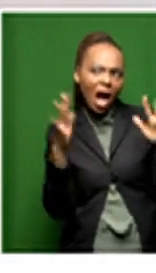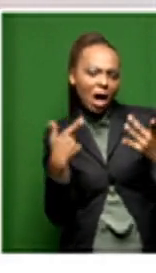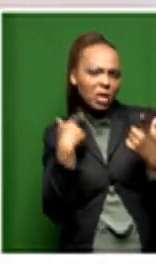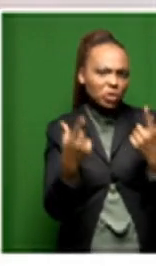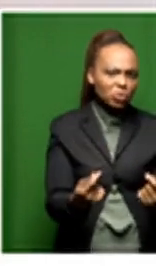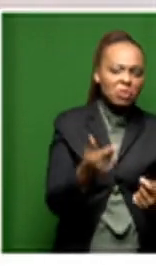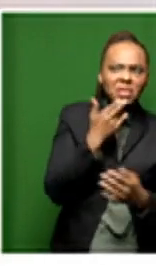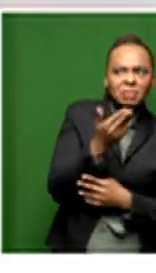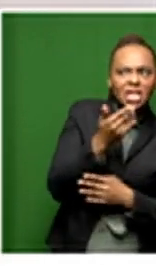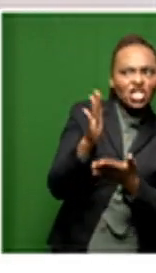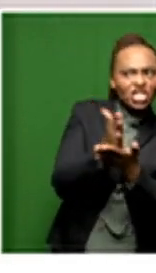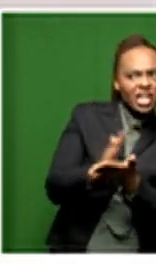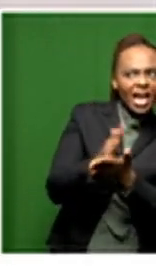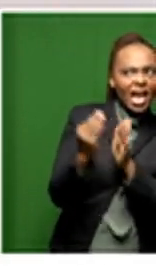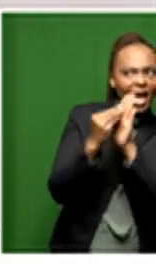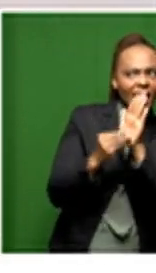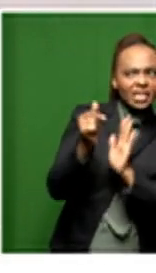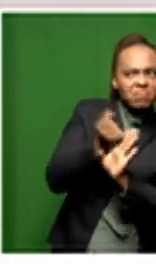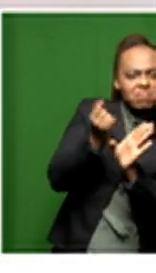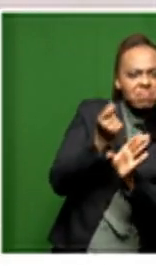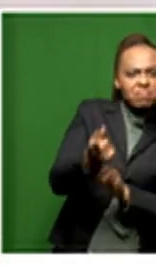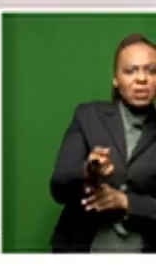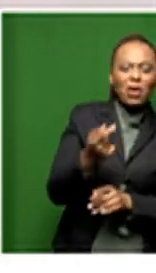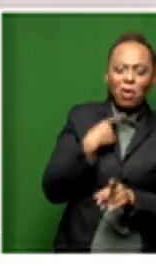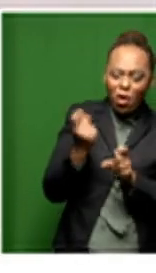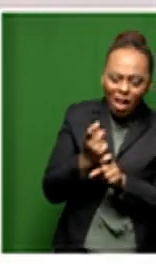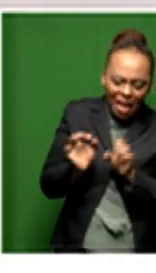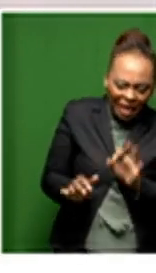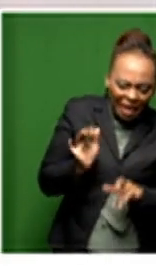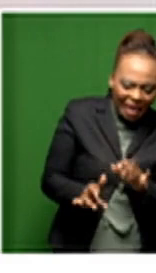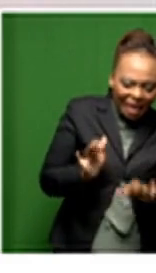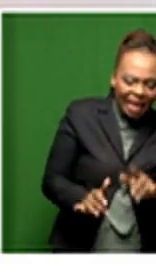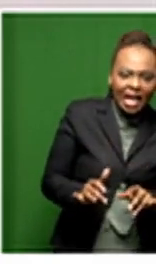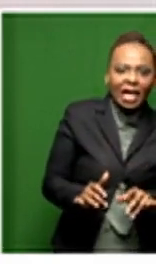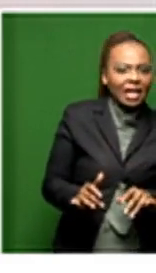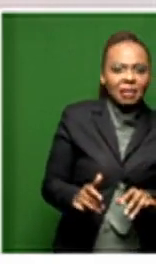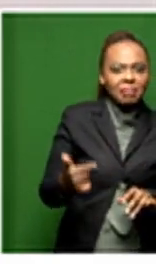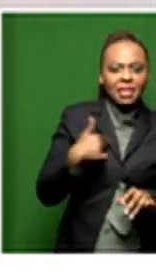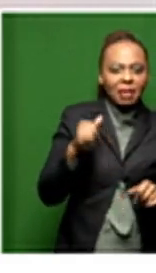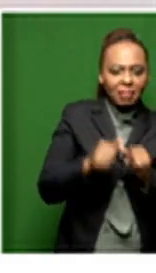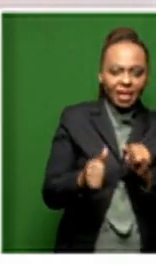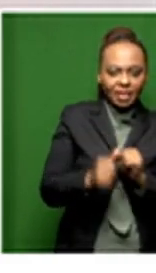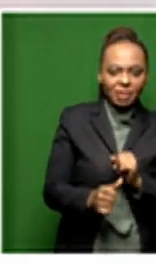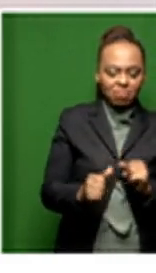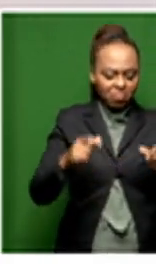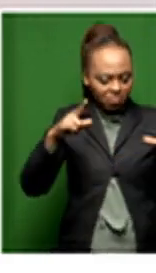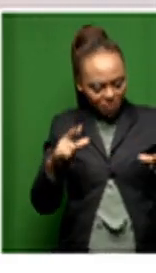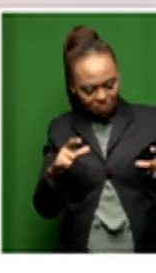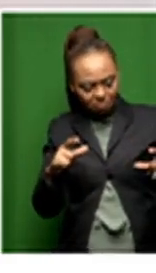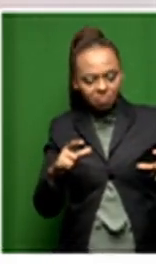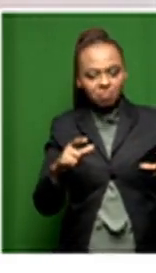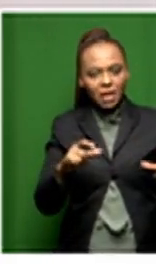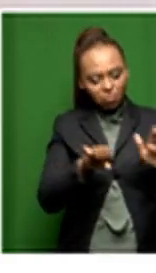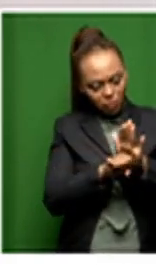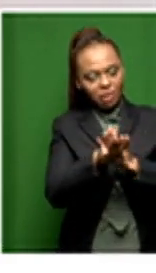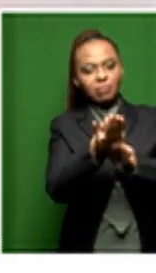the recipe? So instead of always having to type out things the whole time, I just add the recipe to the post so